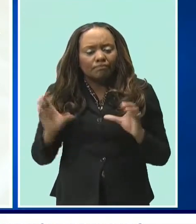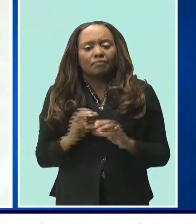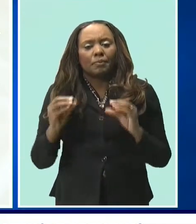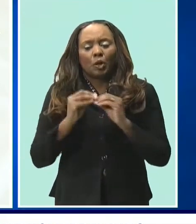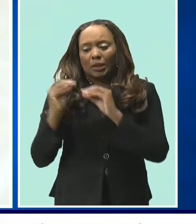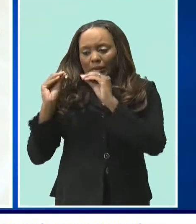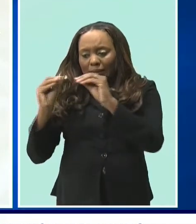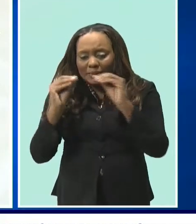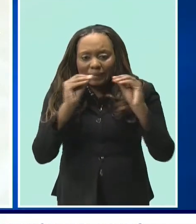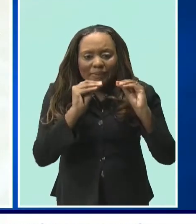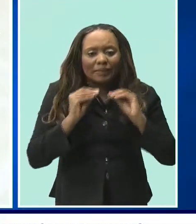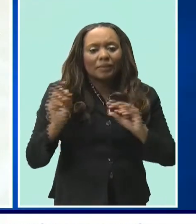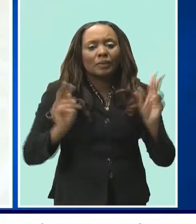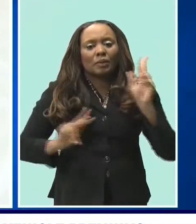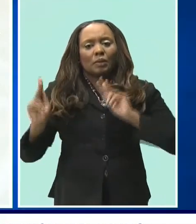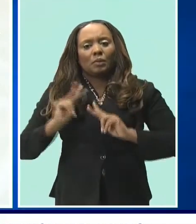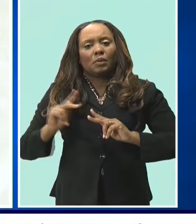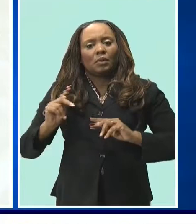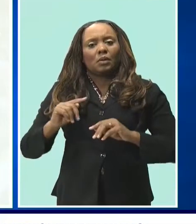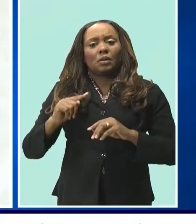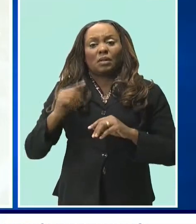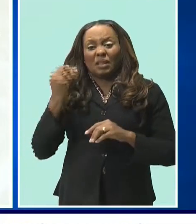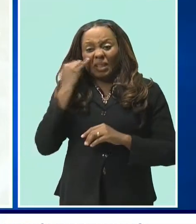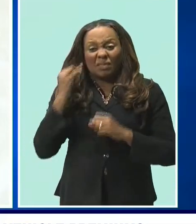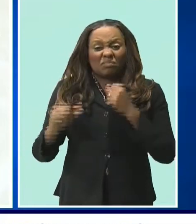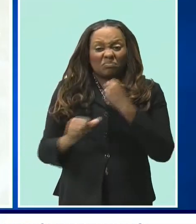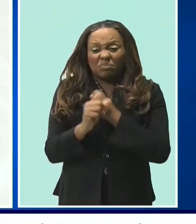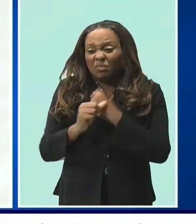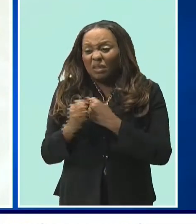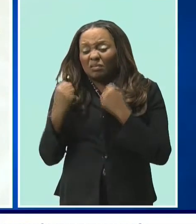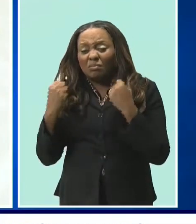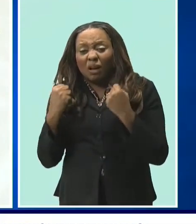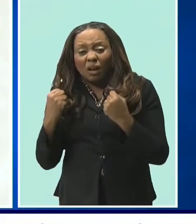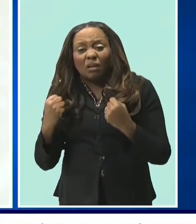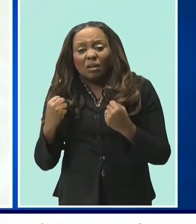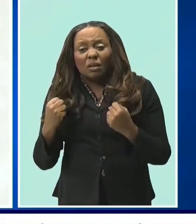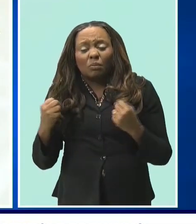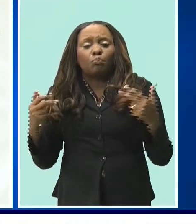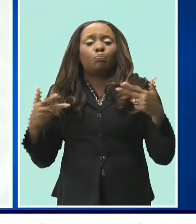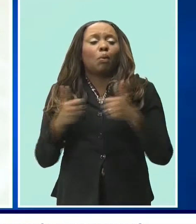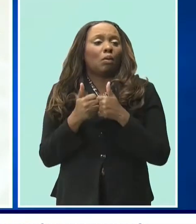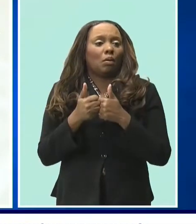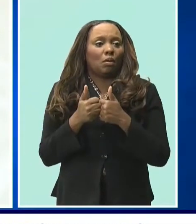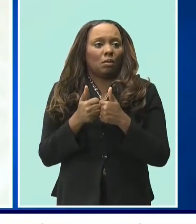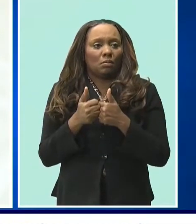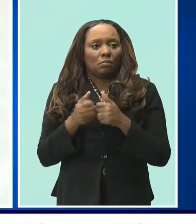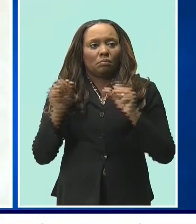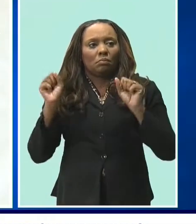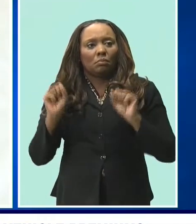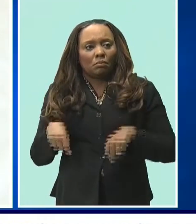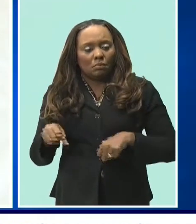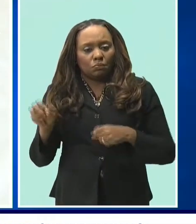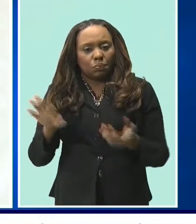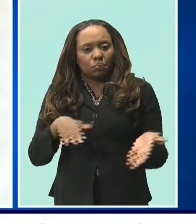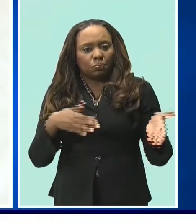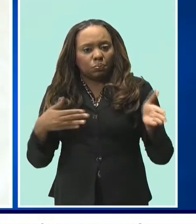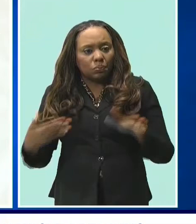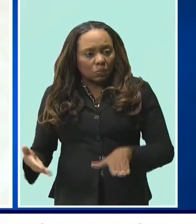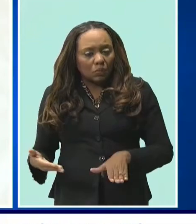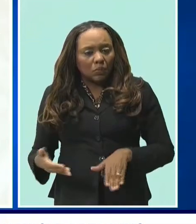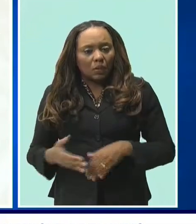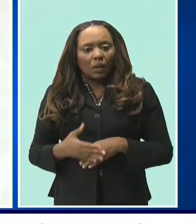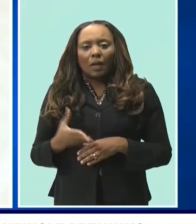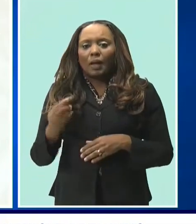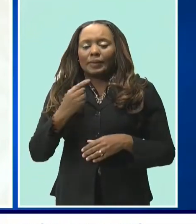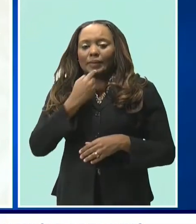persons of the dangers of these accidents, because persons' lives are being taken and